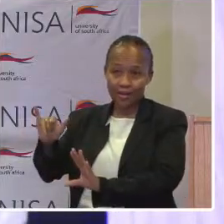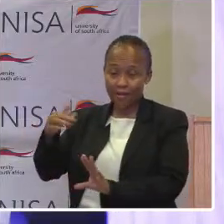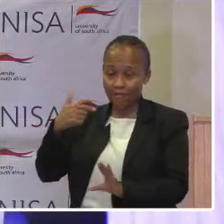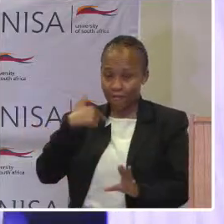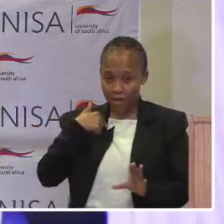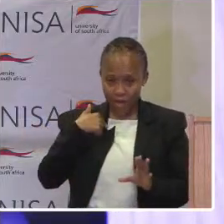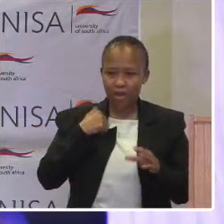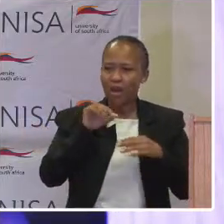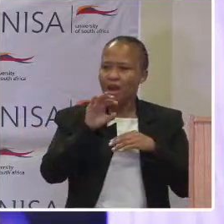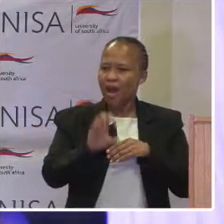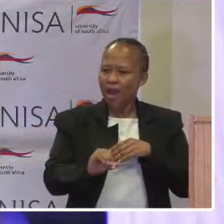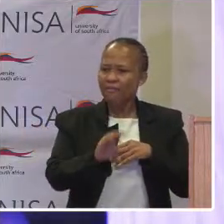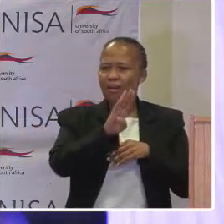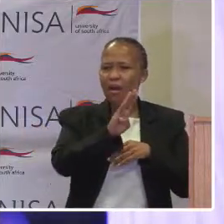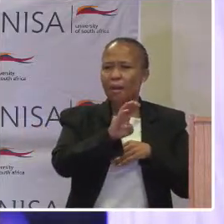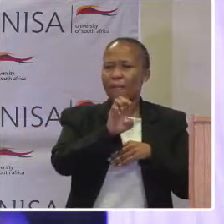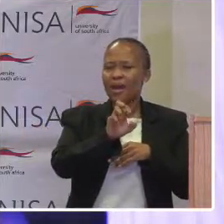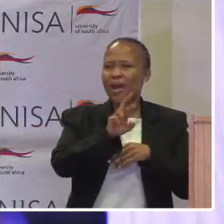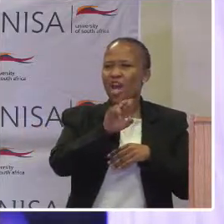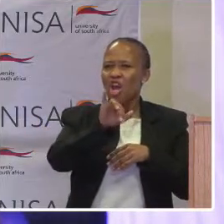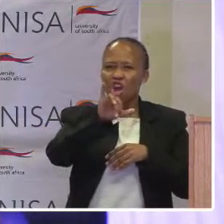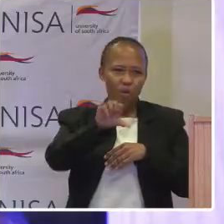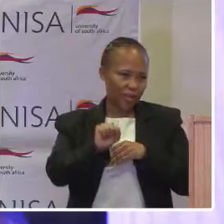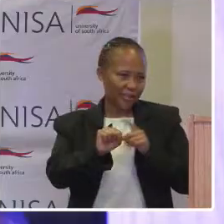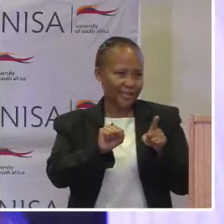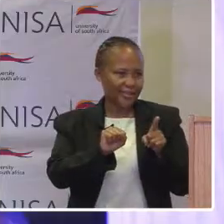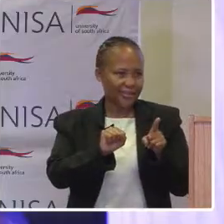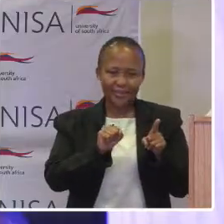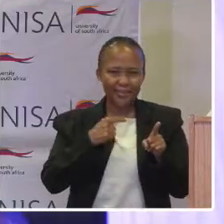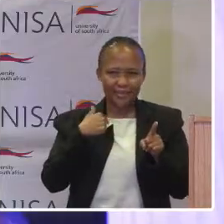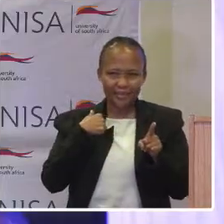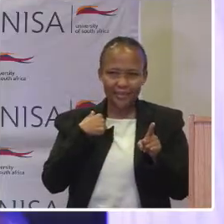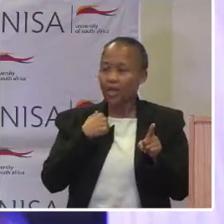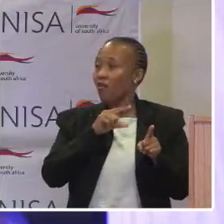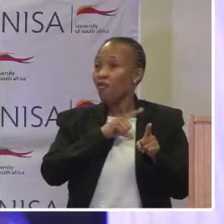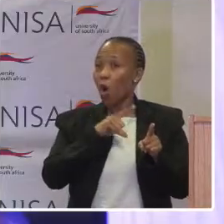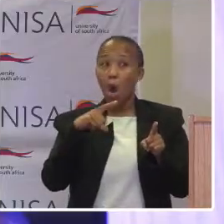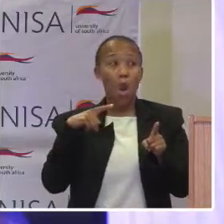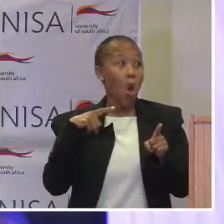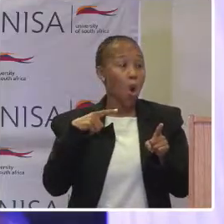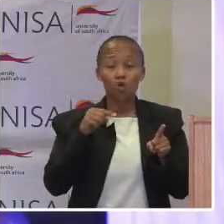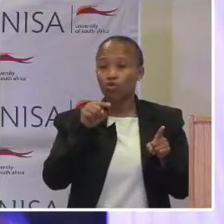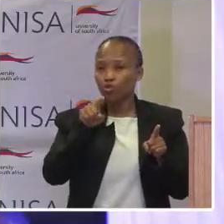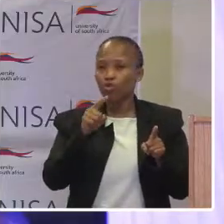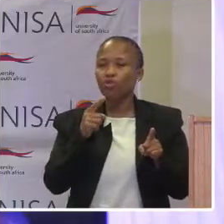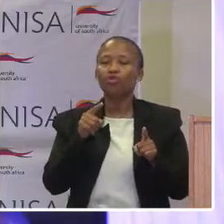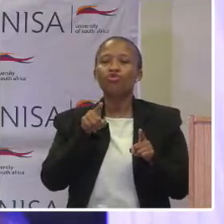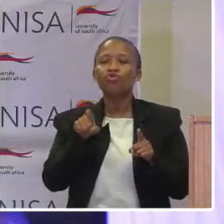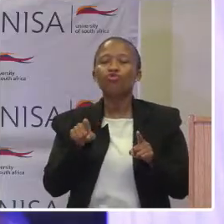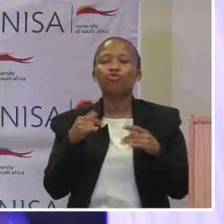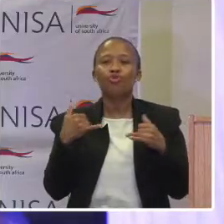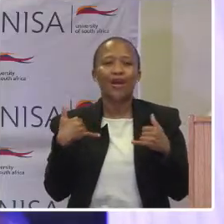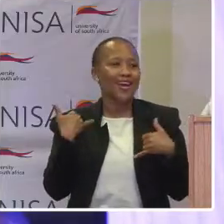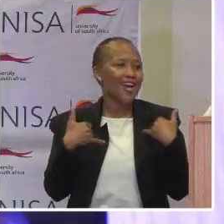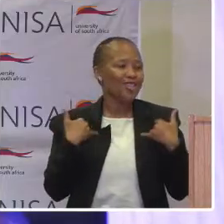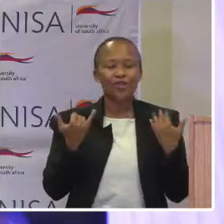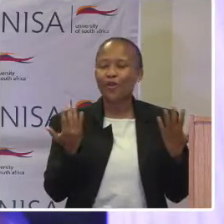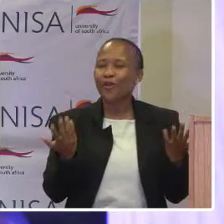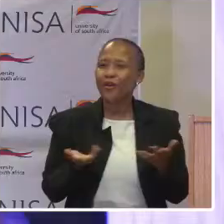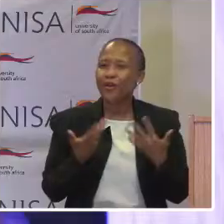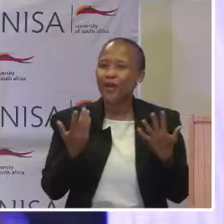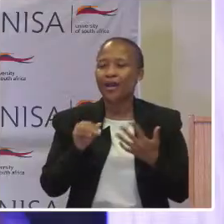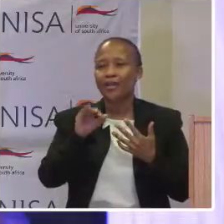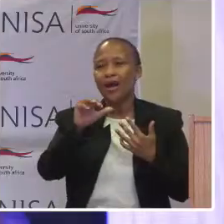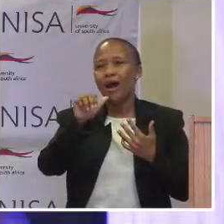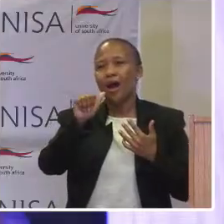Town, my shelf life for my berries is not long. For you to enjoy them in I don't know,